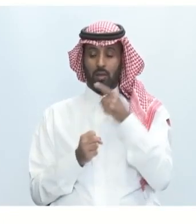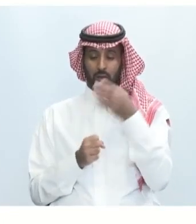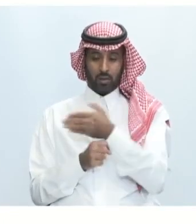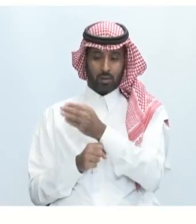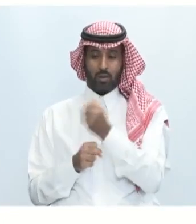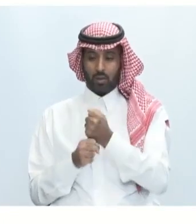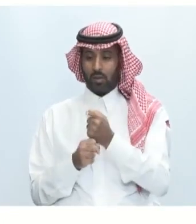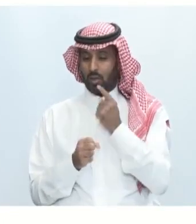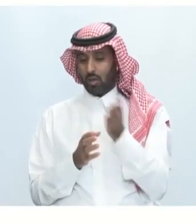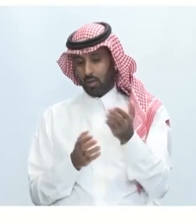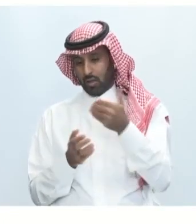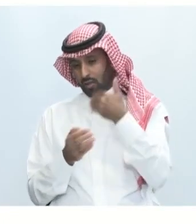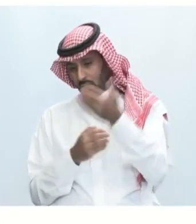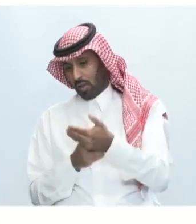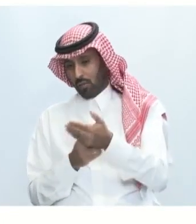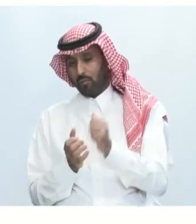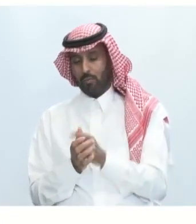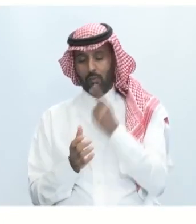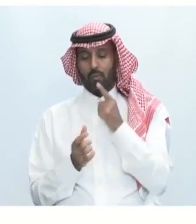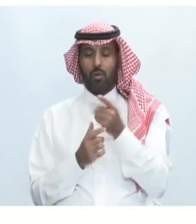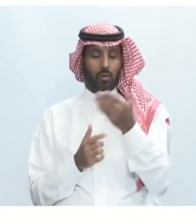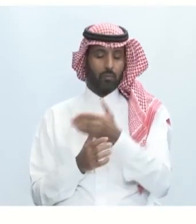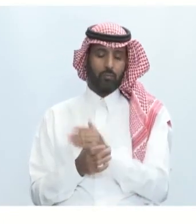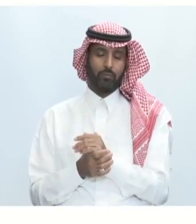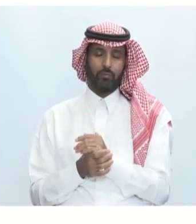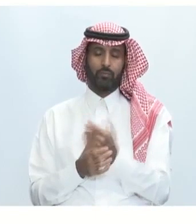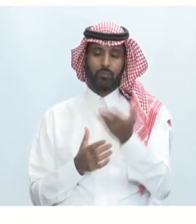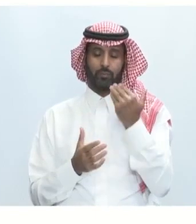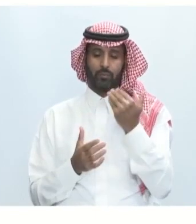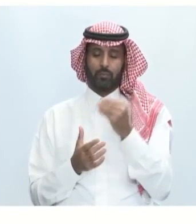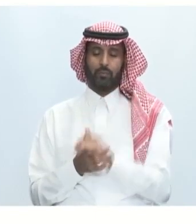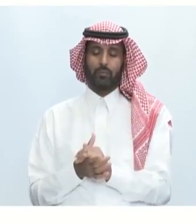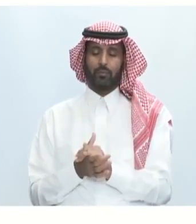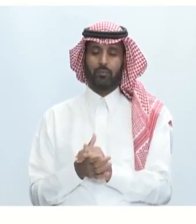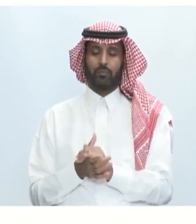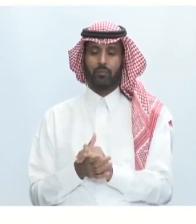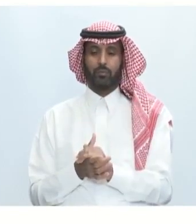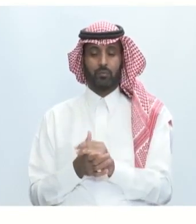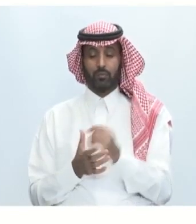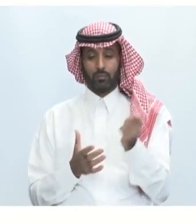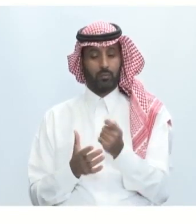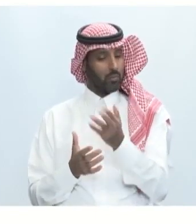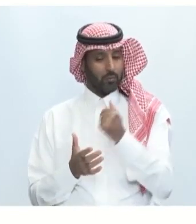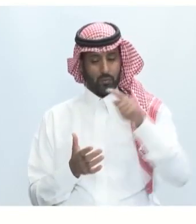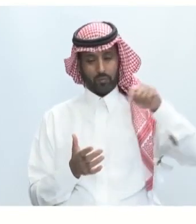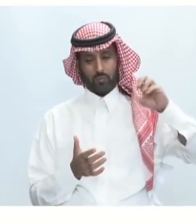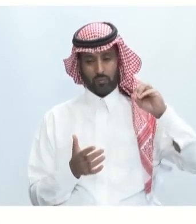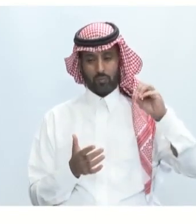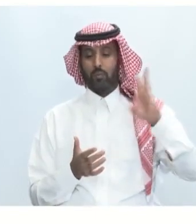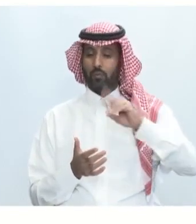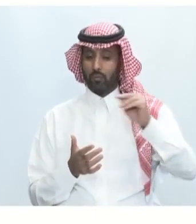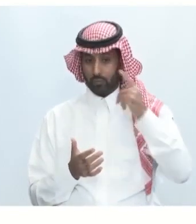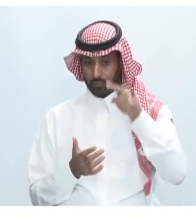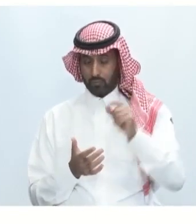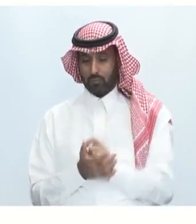indirect object came after. So when the indirect object comes before the direct object, we don't write to. Just like the